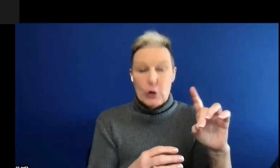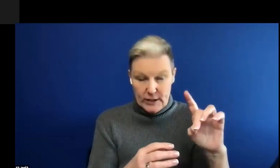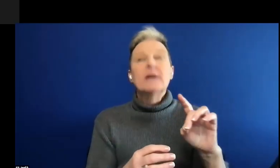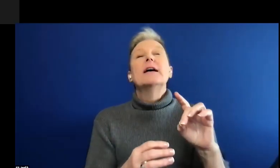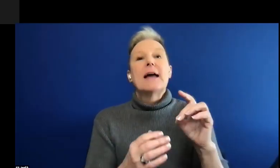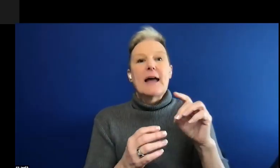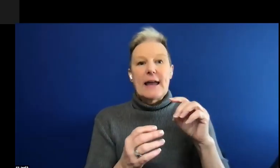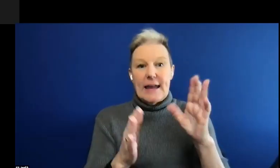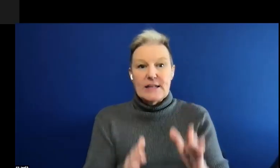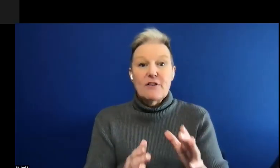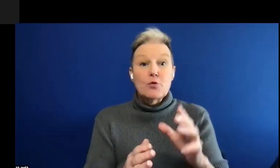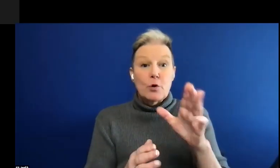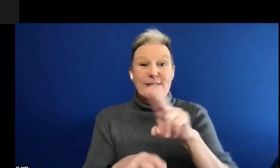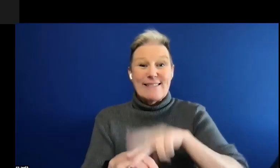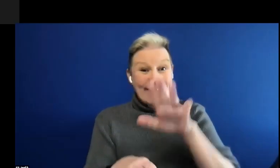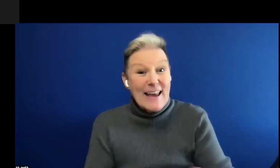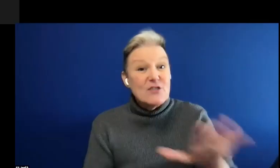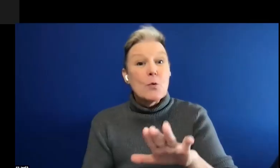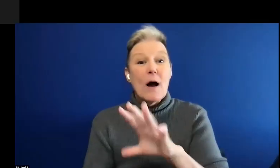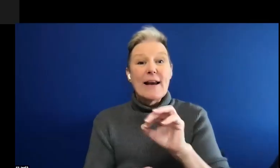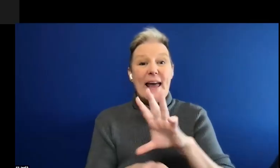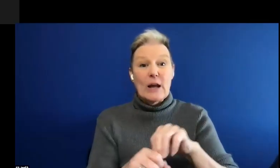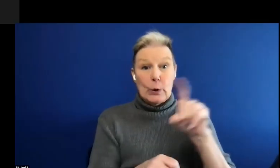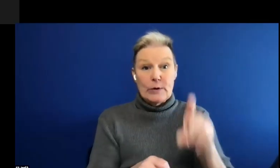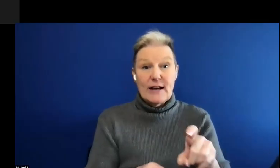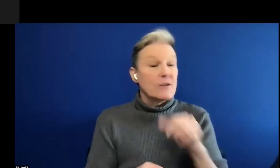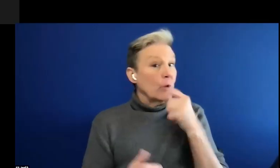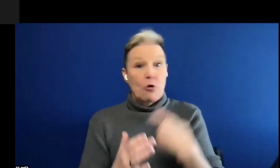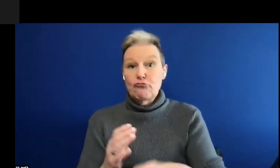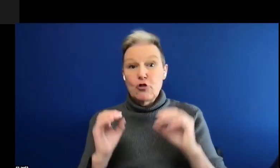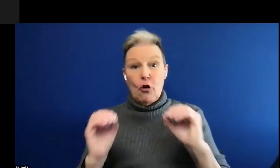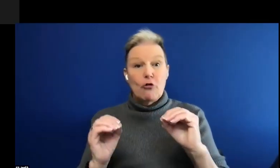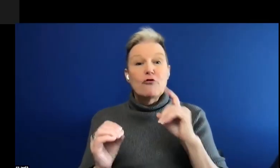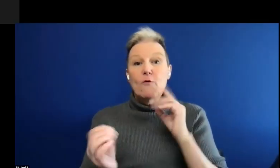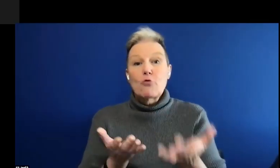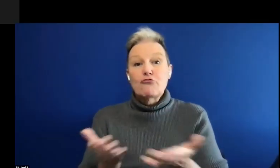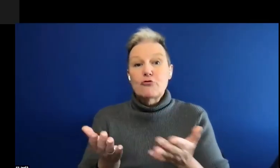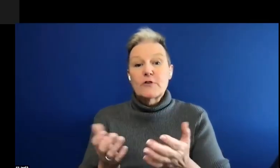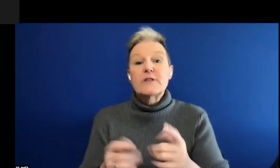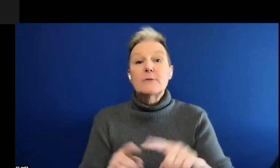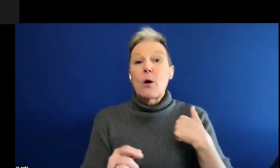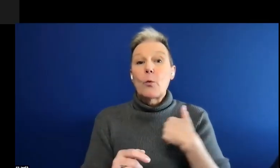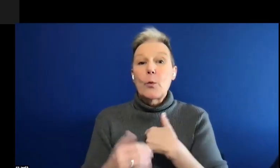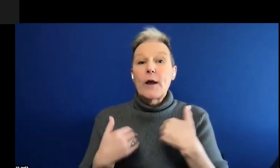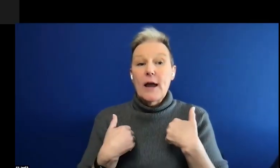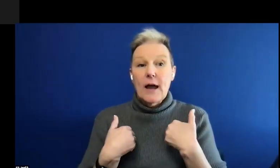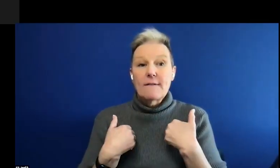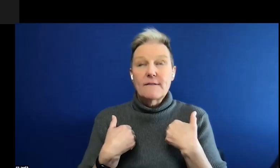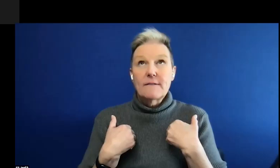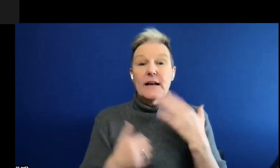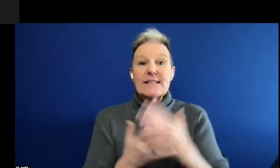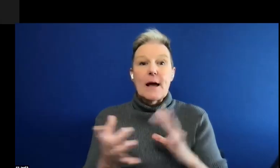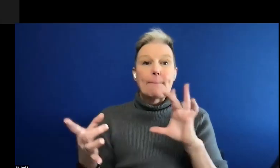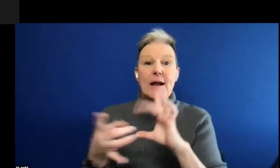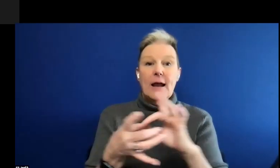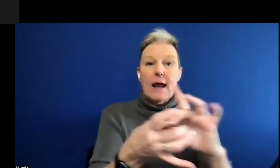nationwide, as well as in Texas. We do not charge for our services or anything like that, but we do have some